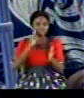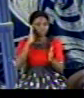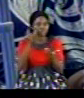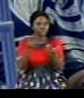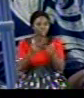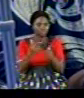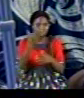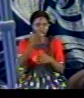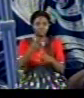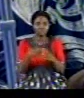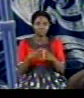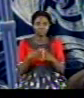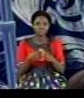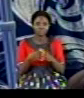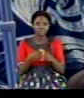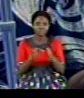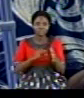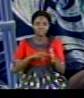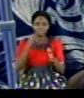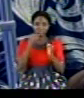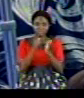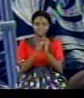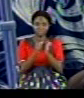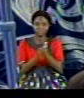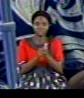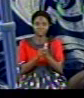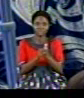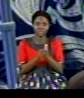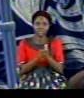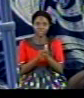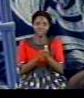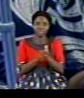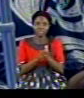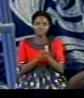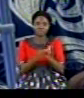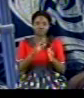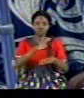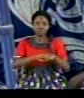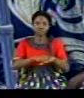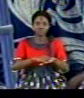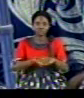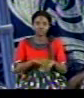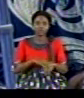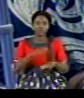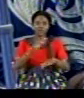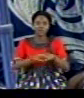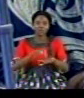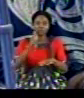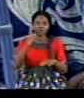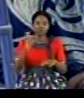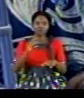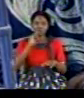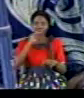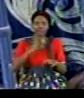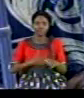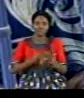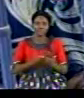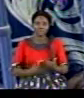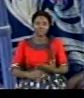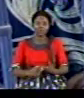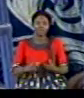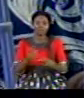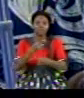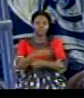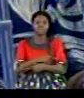walk. Then I said I will walk. On the 26th, it's my birthday too, so I will